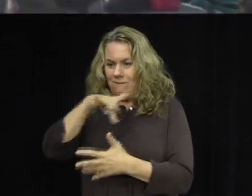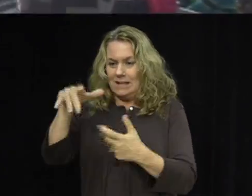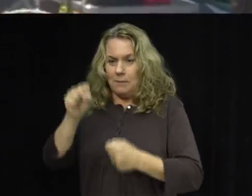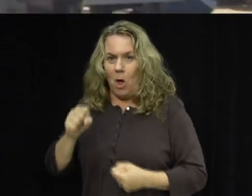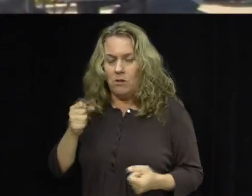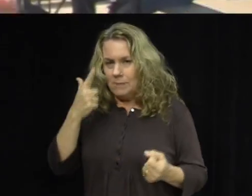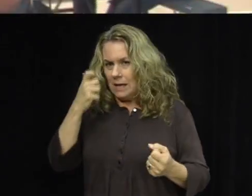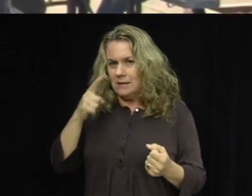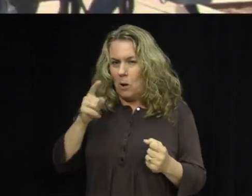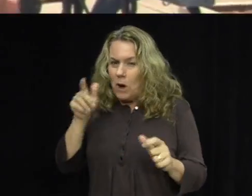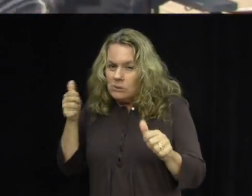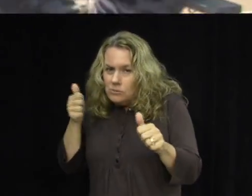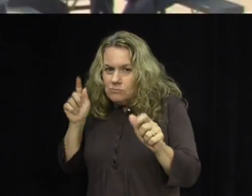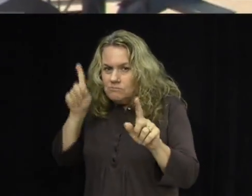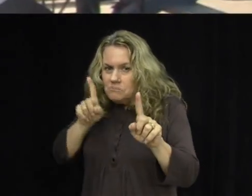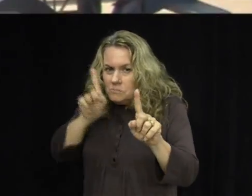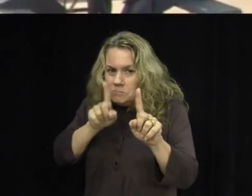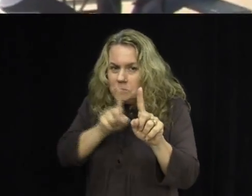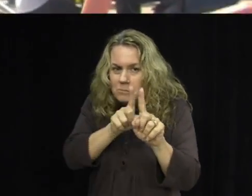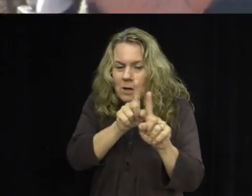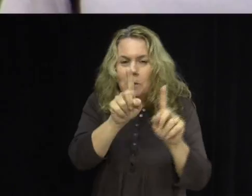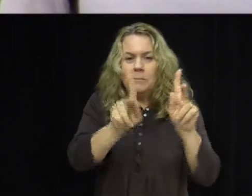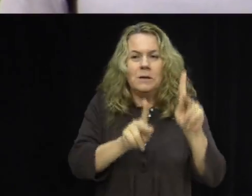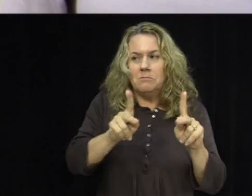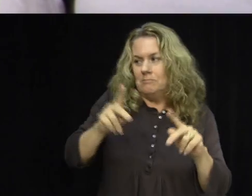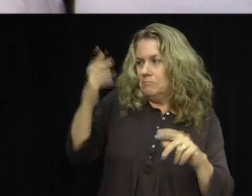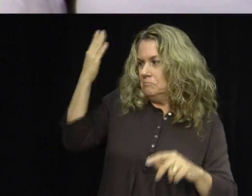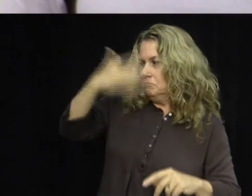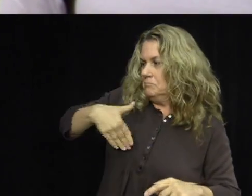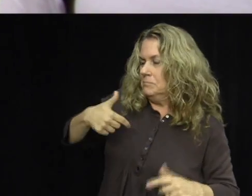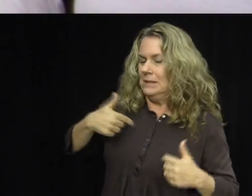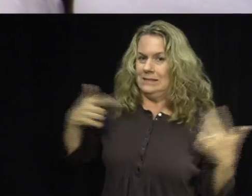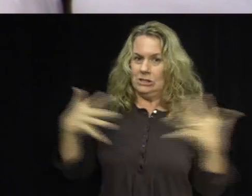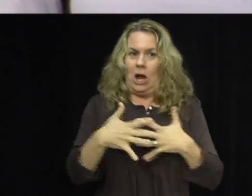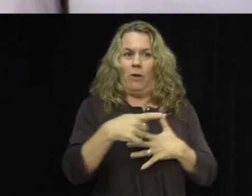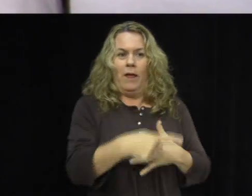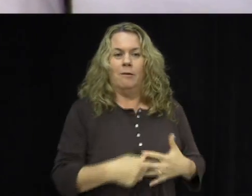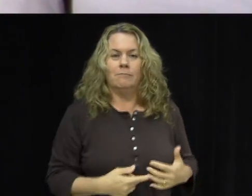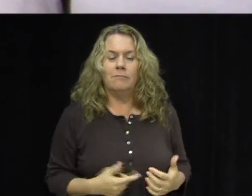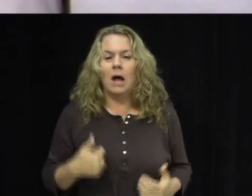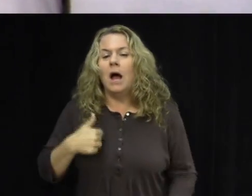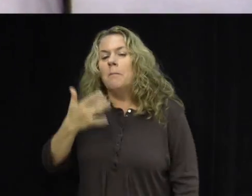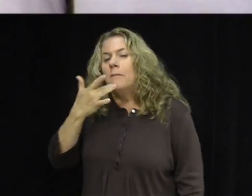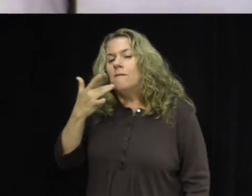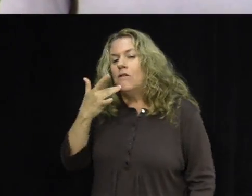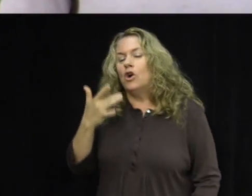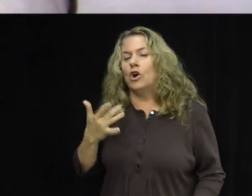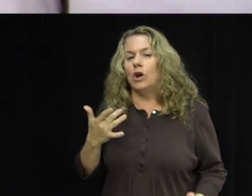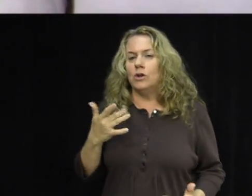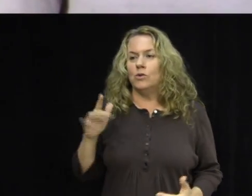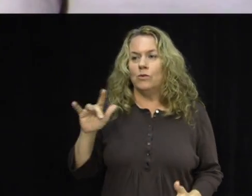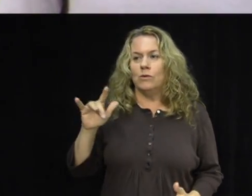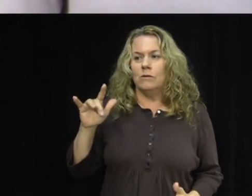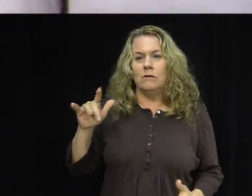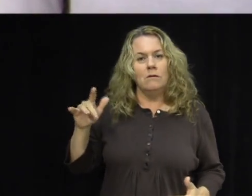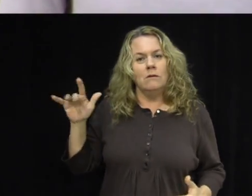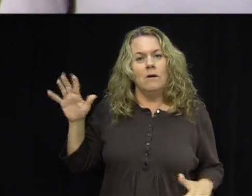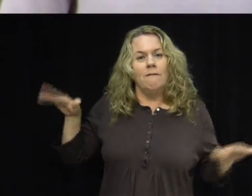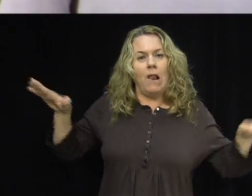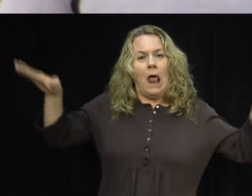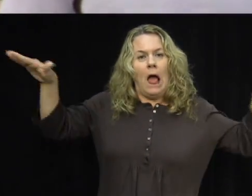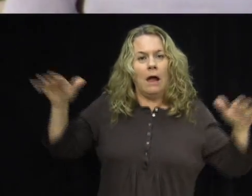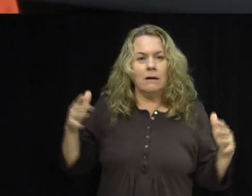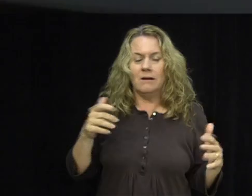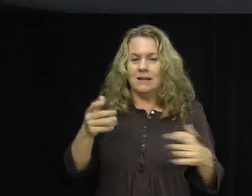people and scare them. I would rather fly because in PE, instead of running, I was just flying my laps.